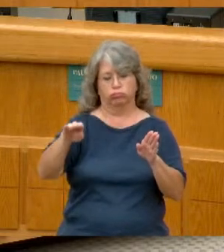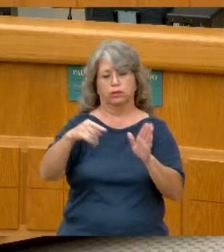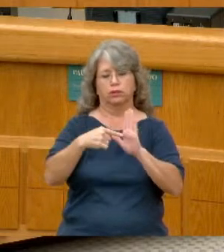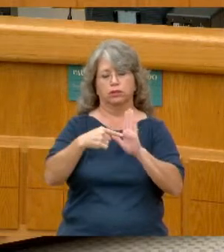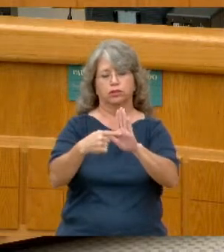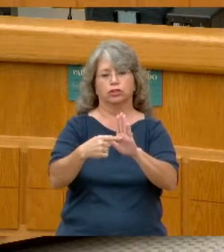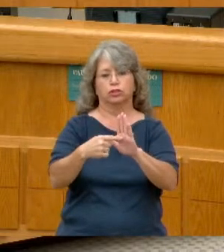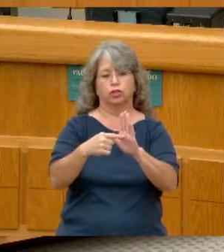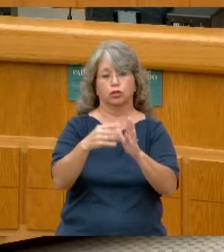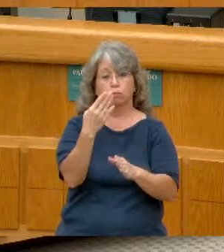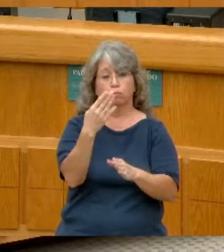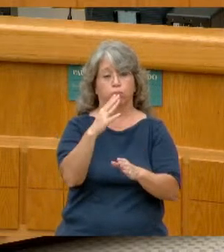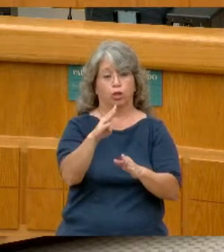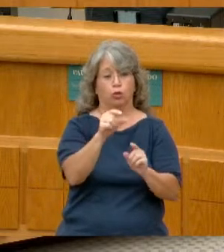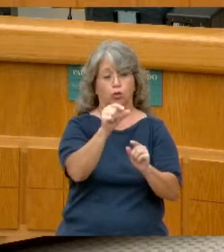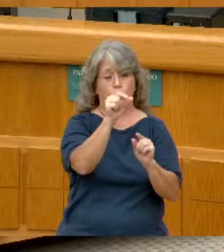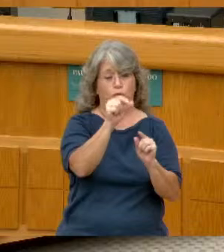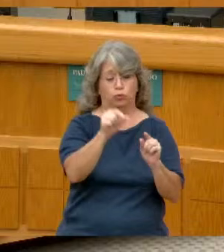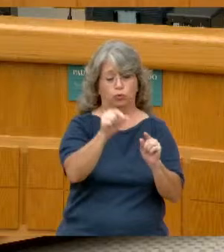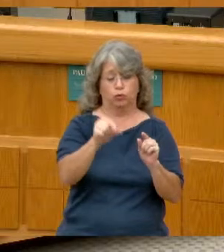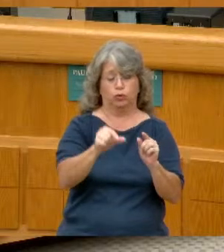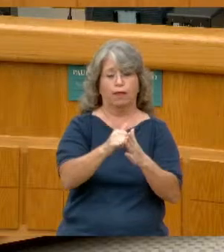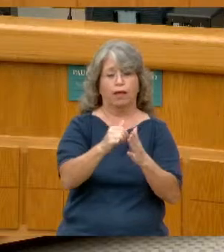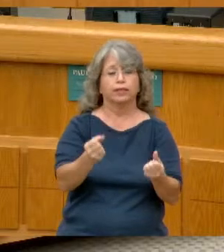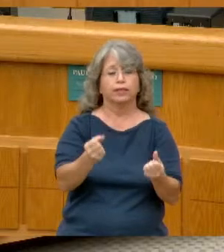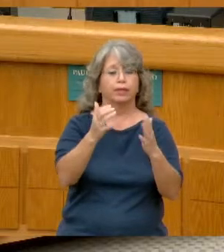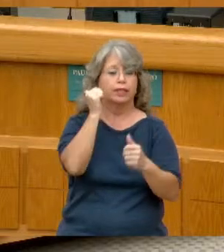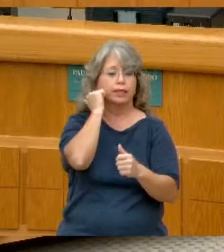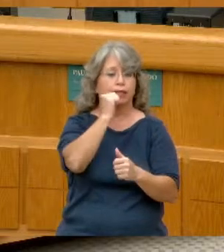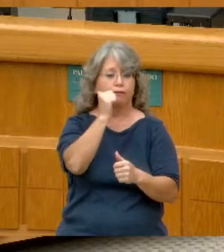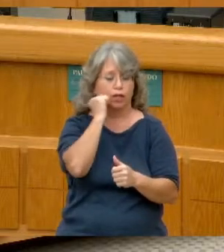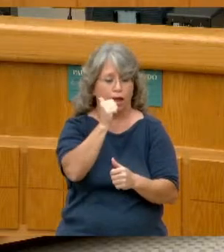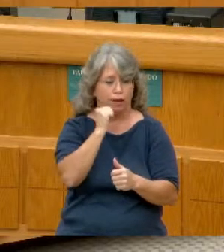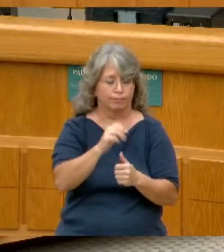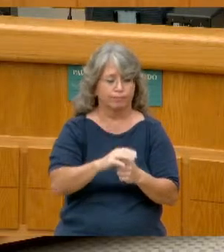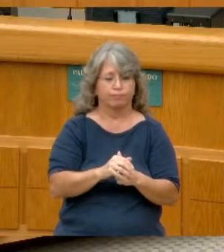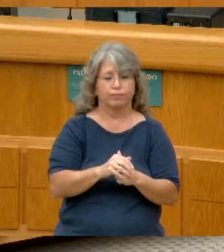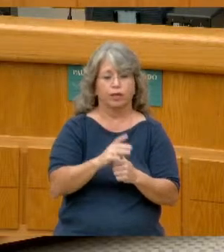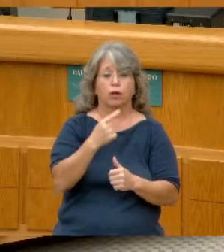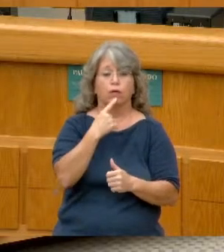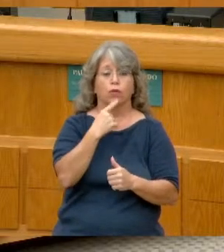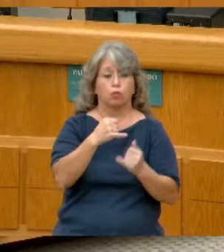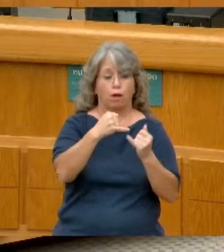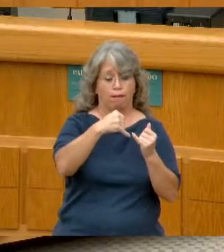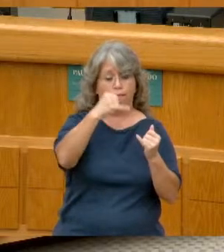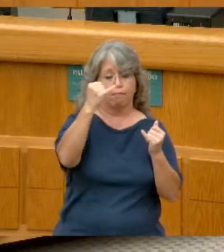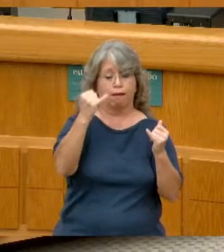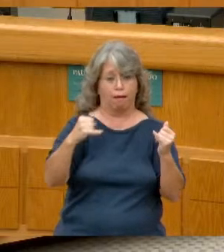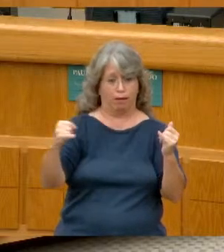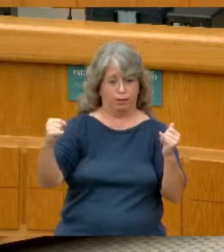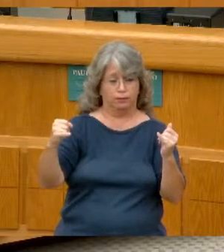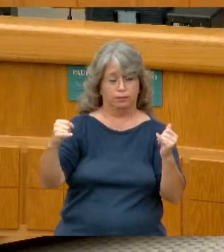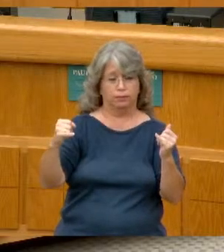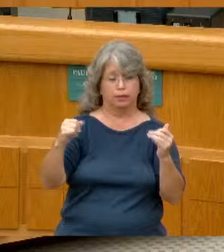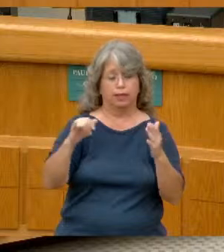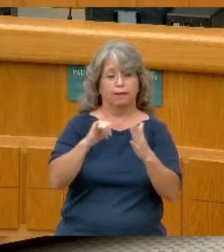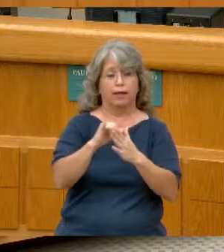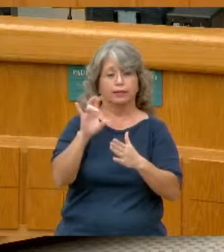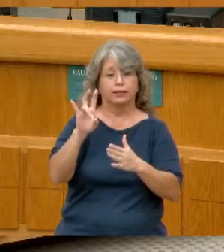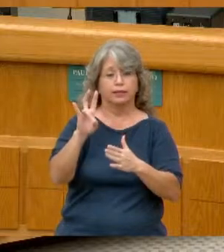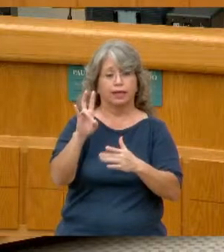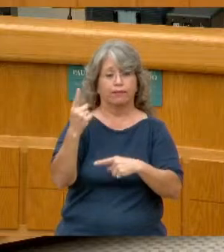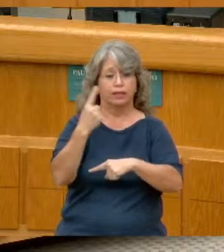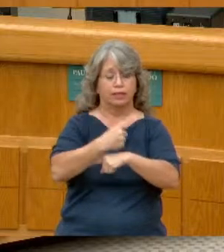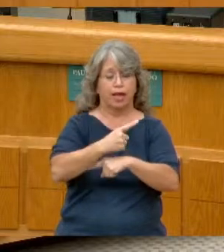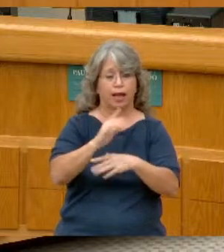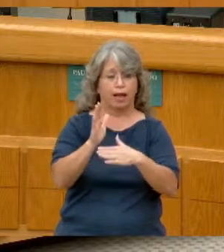graphs, the blue bar graphs, the daily cases, and then you see the red line that goes through there. The red line is the 7-day average,